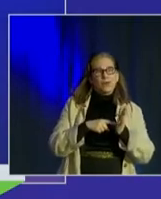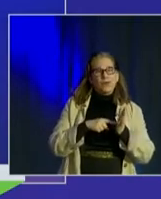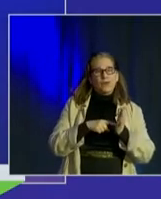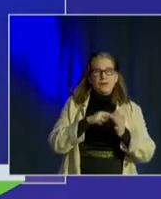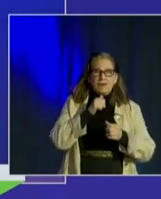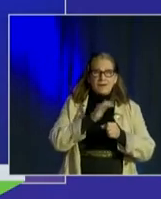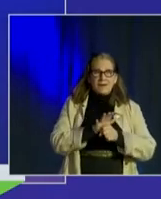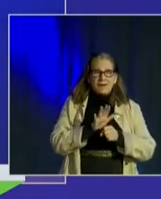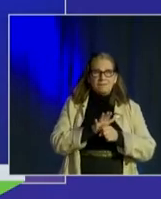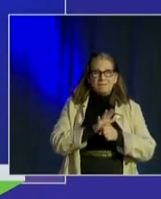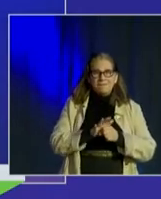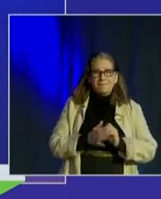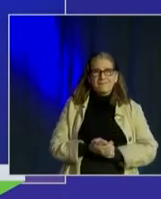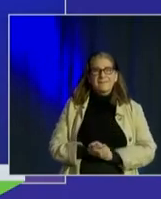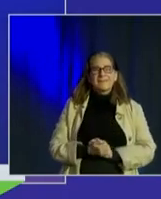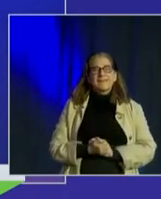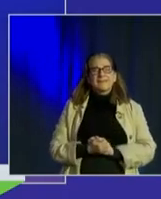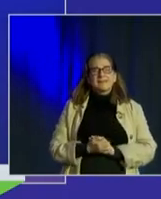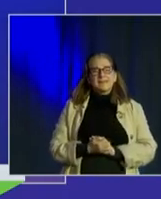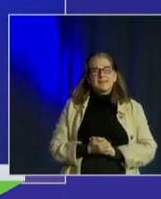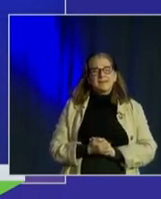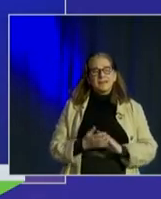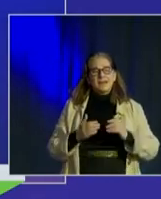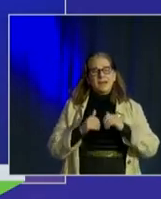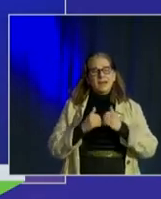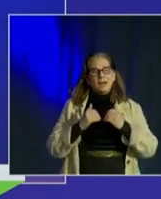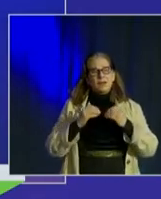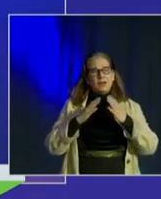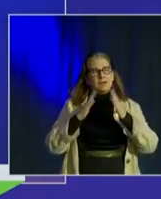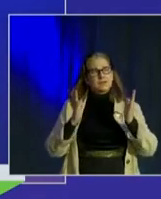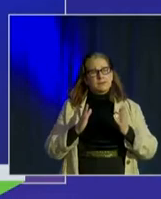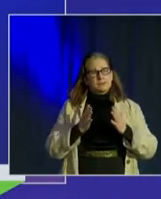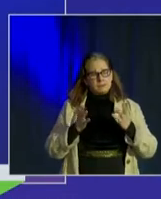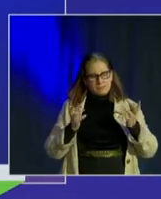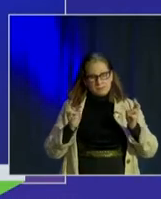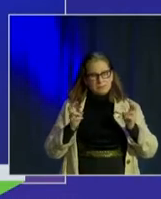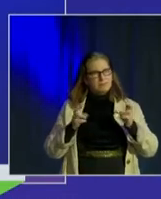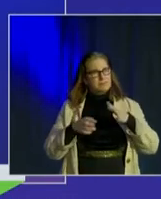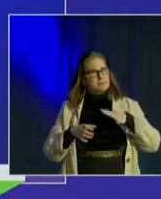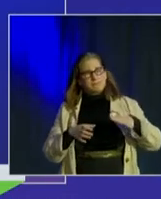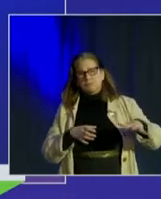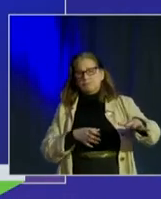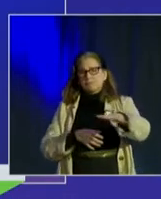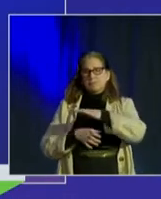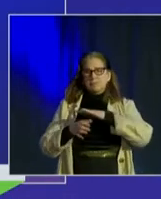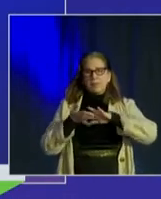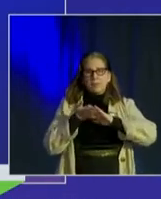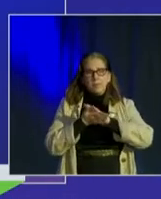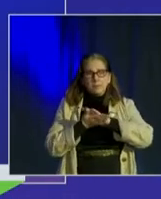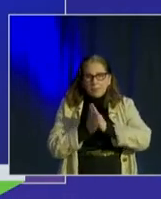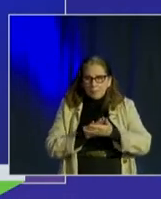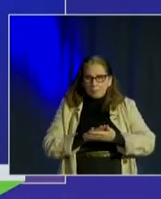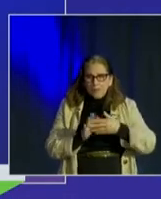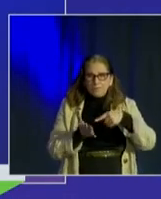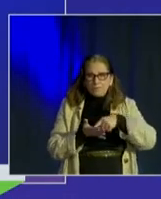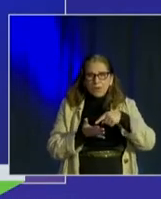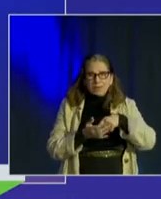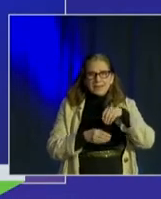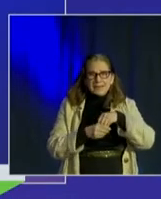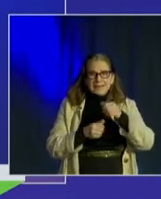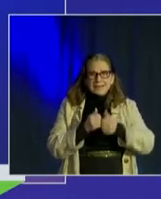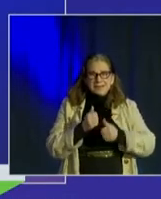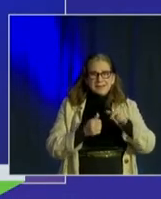housing more affordable is to make more DC neighborhoods have all of the amenities that I